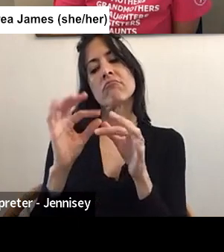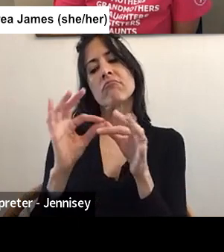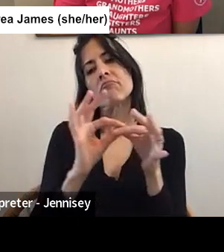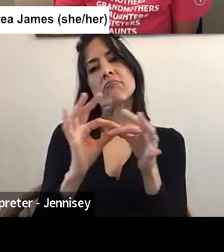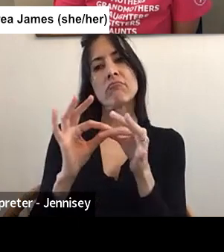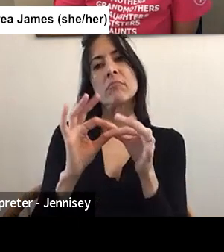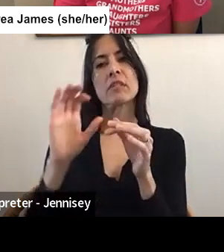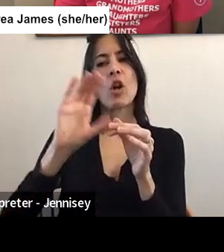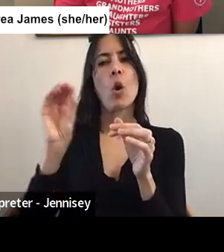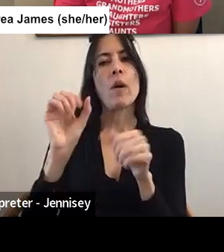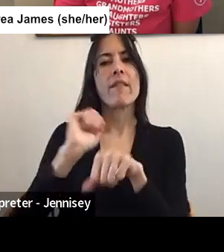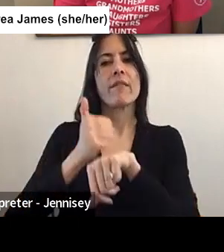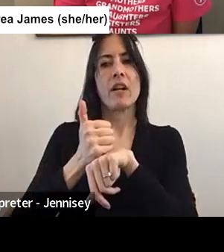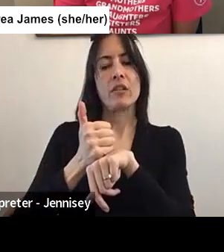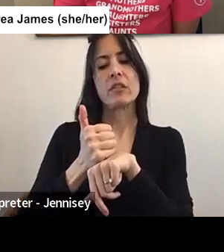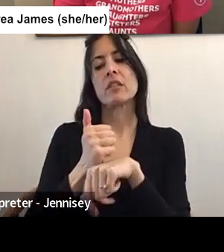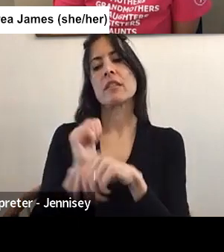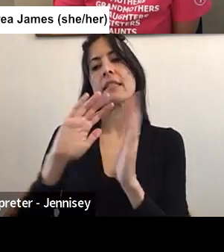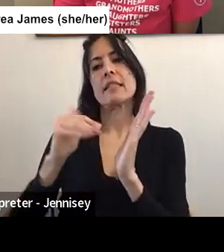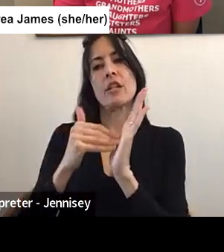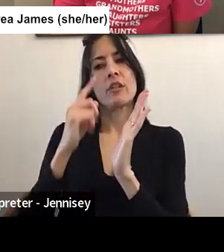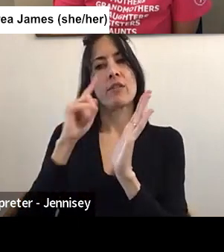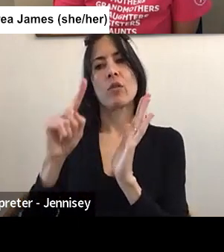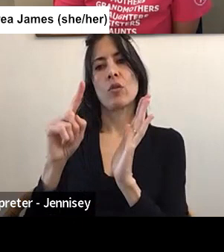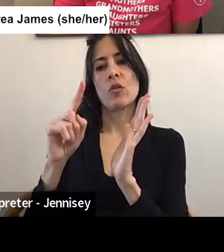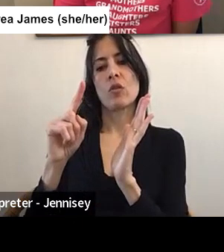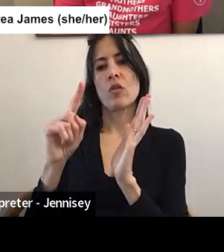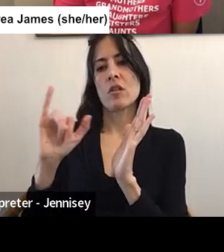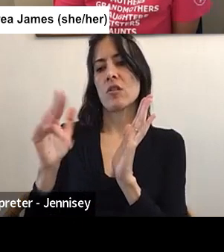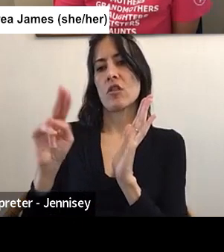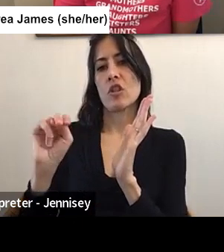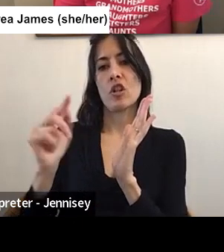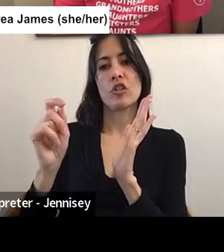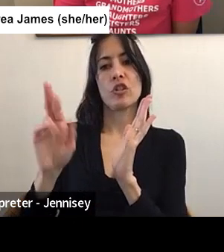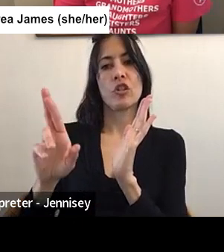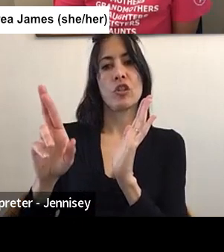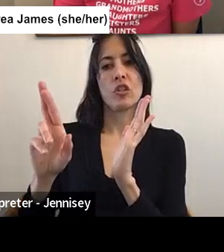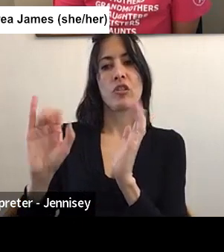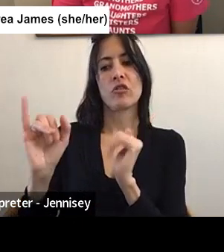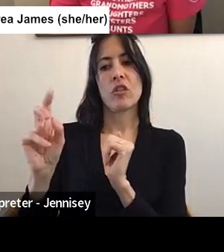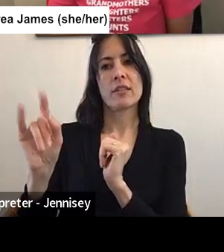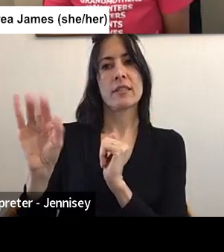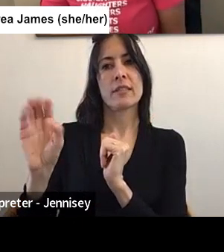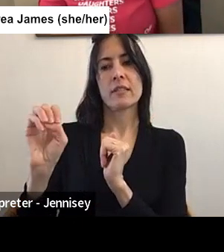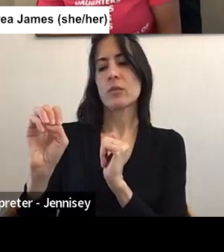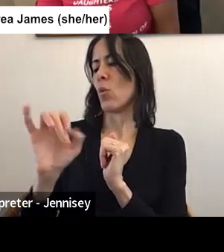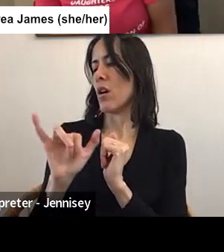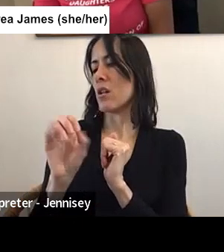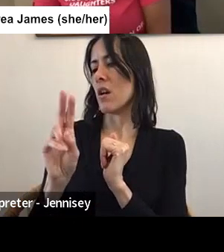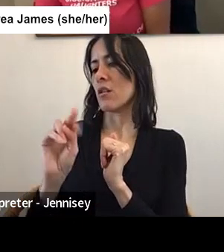Rodriguez Center for Gender Justice. Oh, I didn't know about that. Congratulations. Thank you.